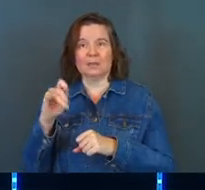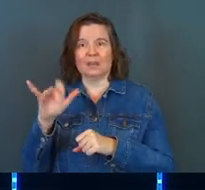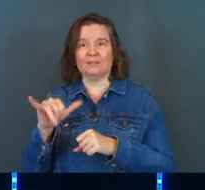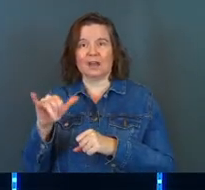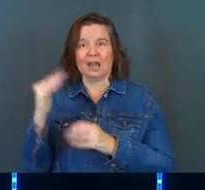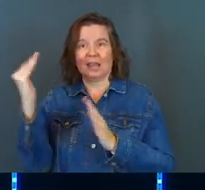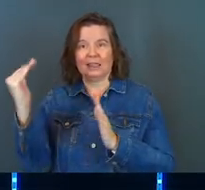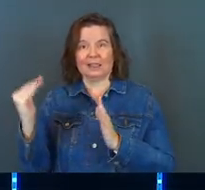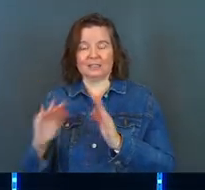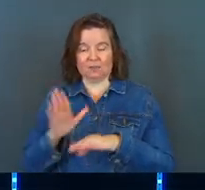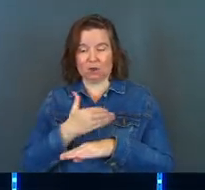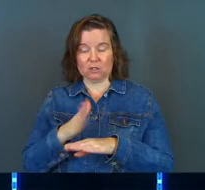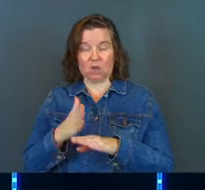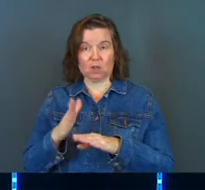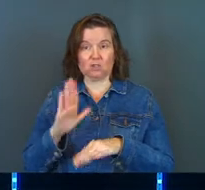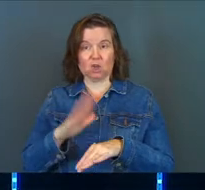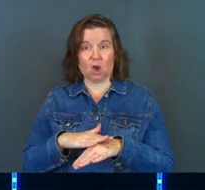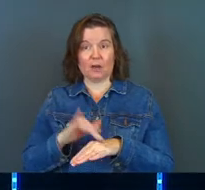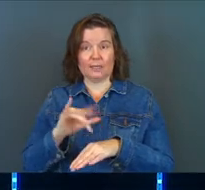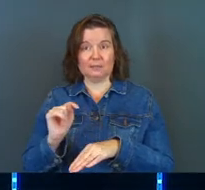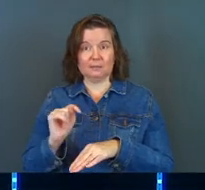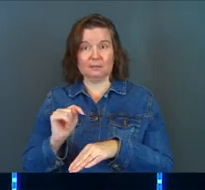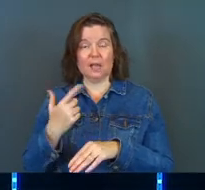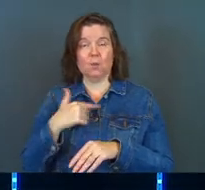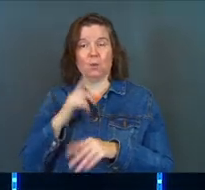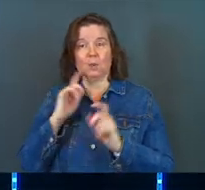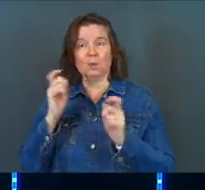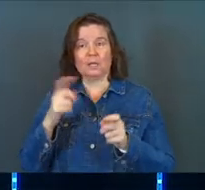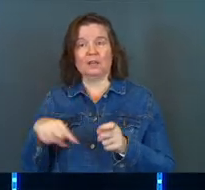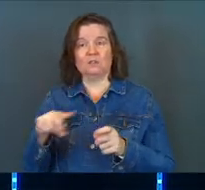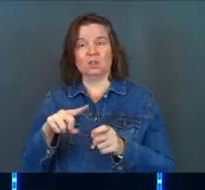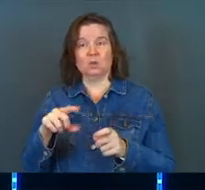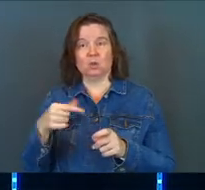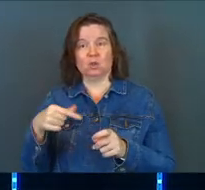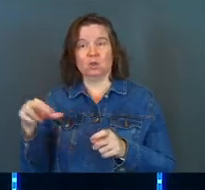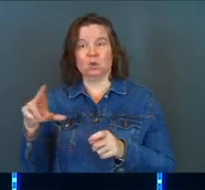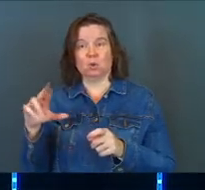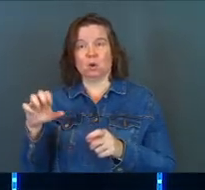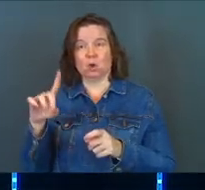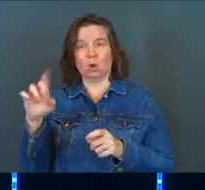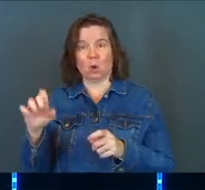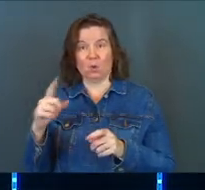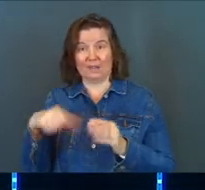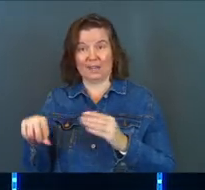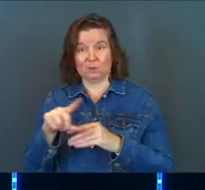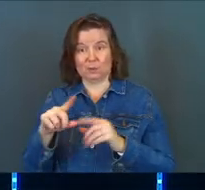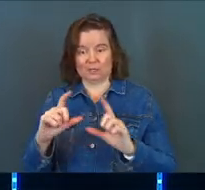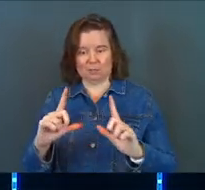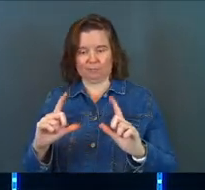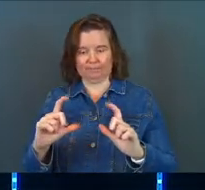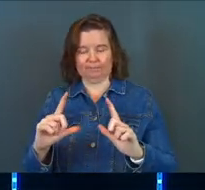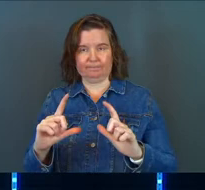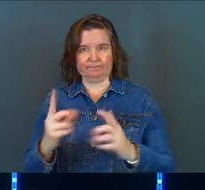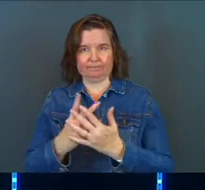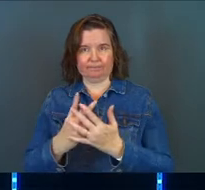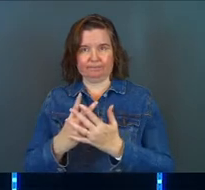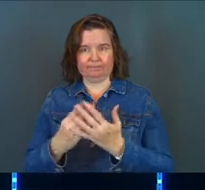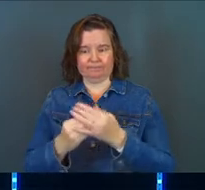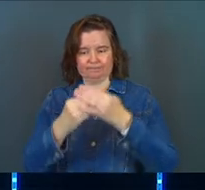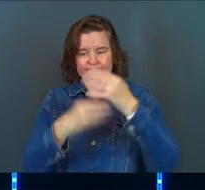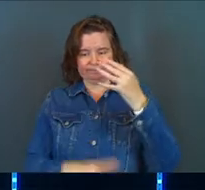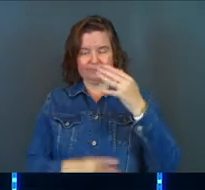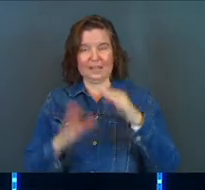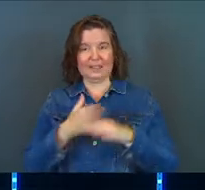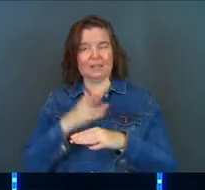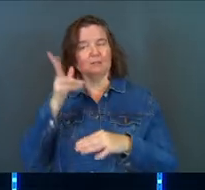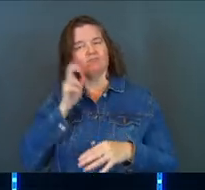with all the songs that we sing at church on it. And we're going to give you guys a QR code in your programs next week so you can get straight to that